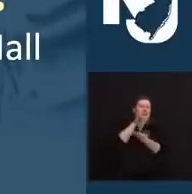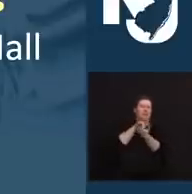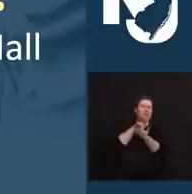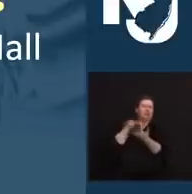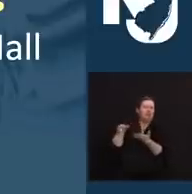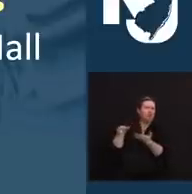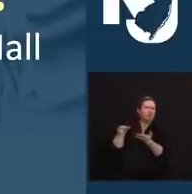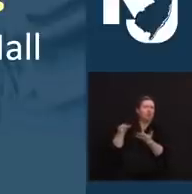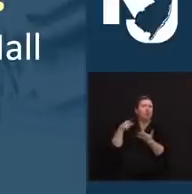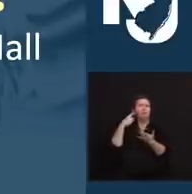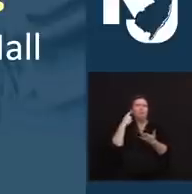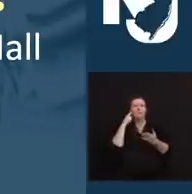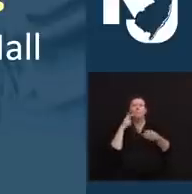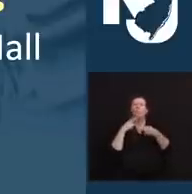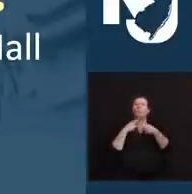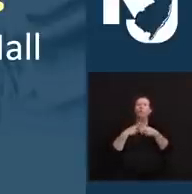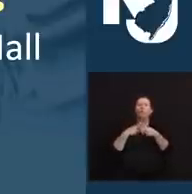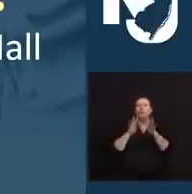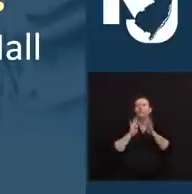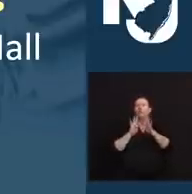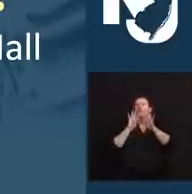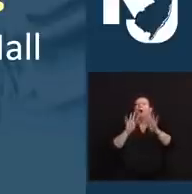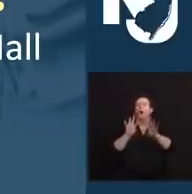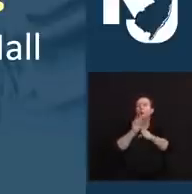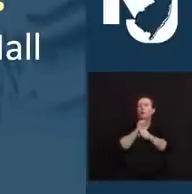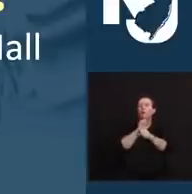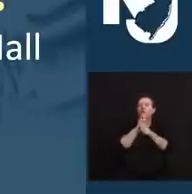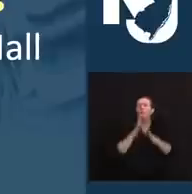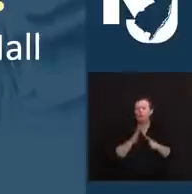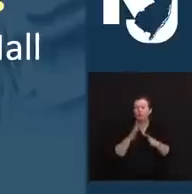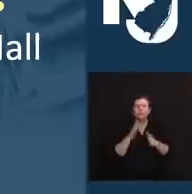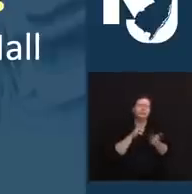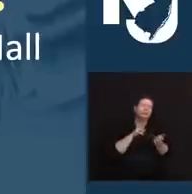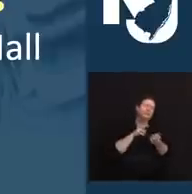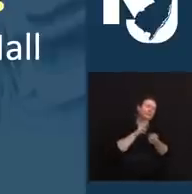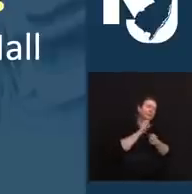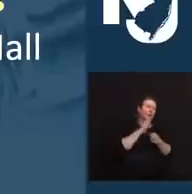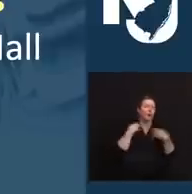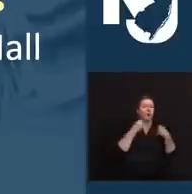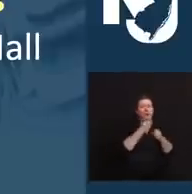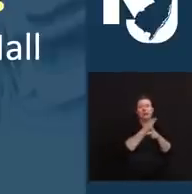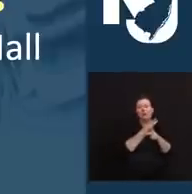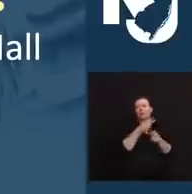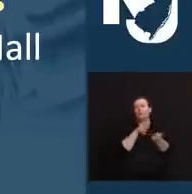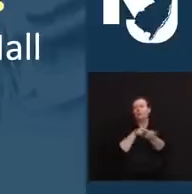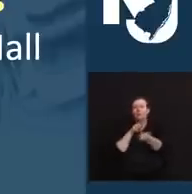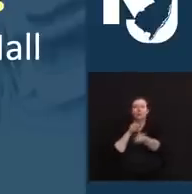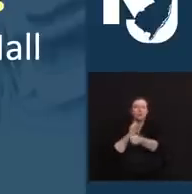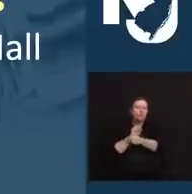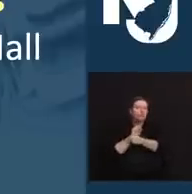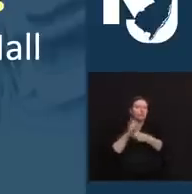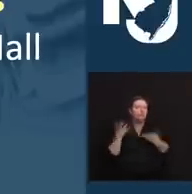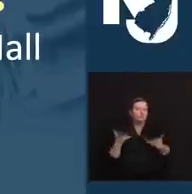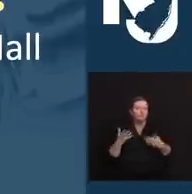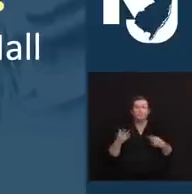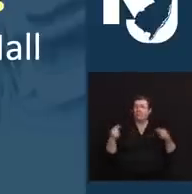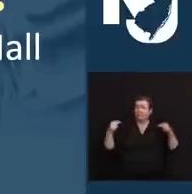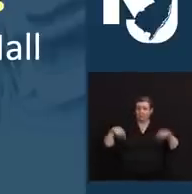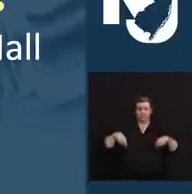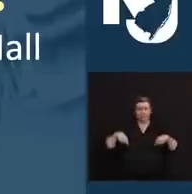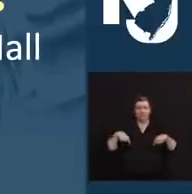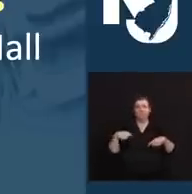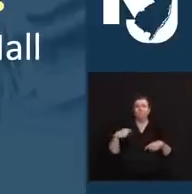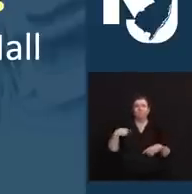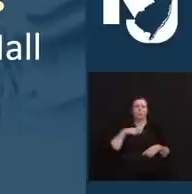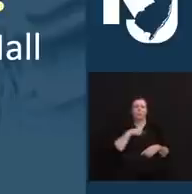healthcare workers. So because of these visits, we will not be holding our usual in-person briefing on Friday, and we'll be providing the